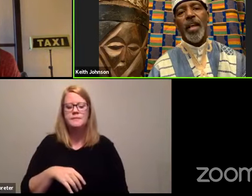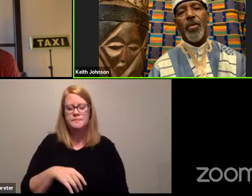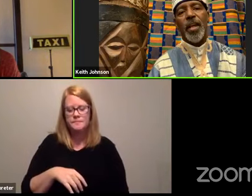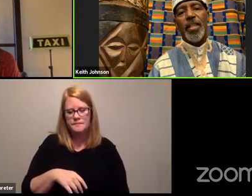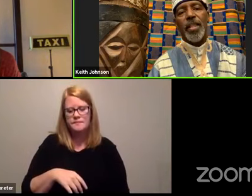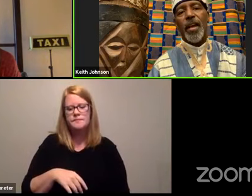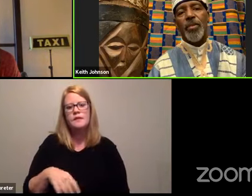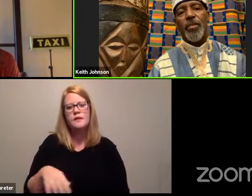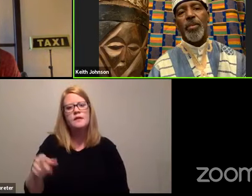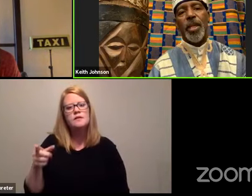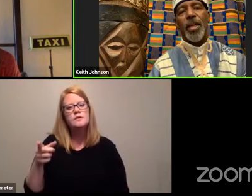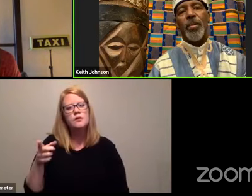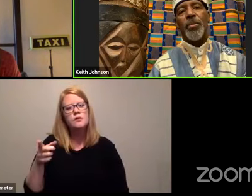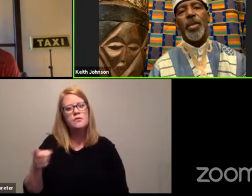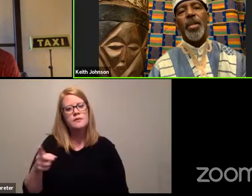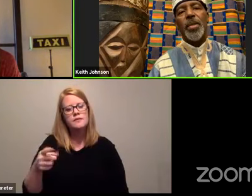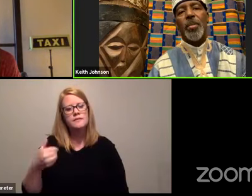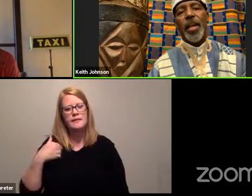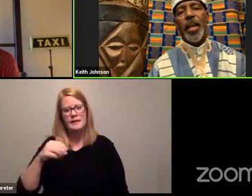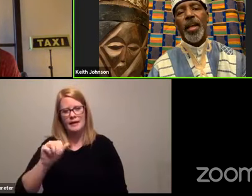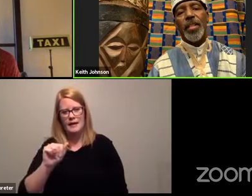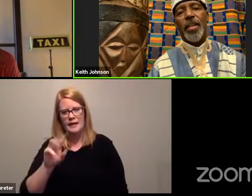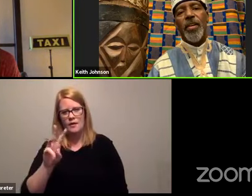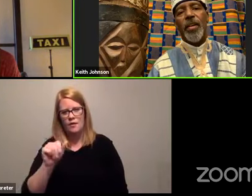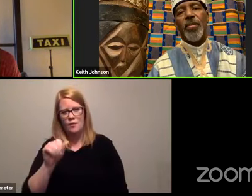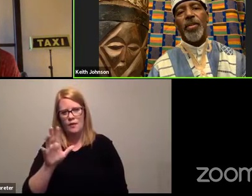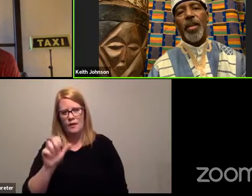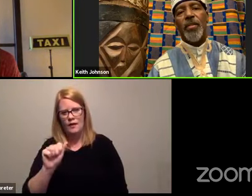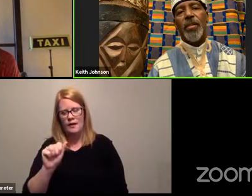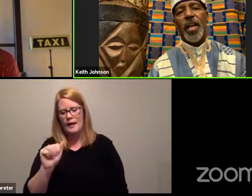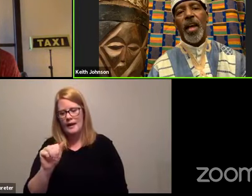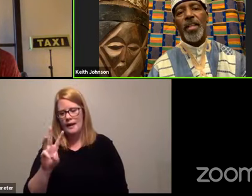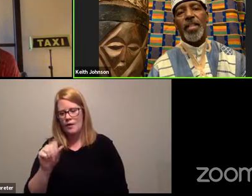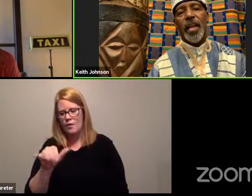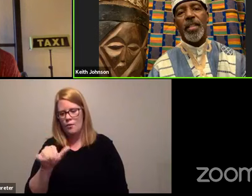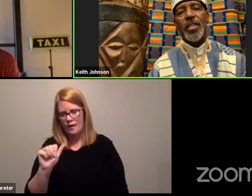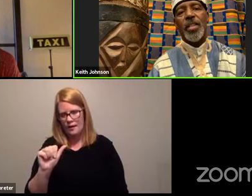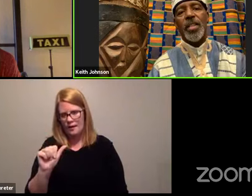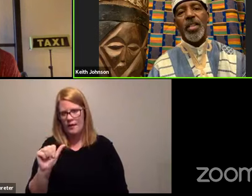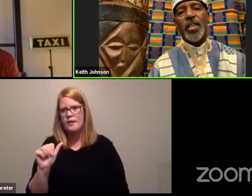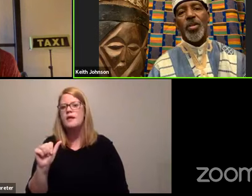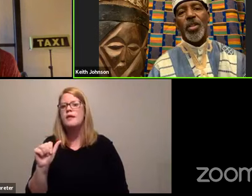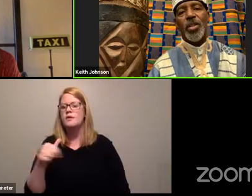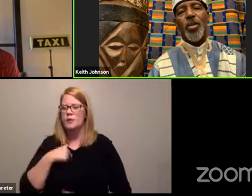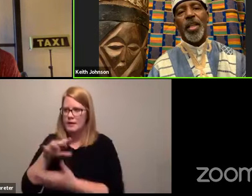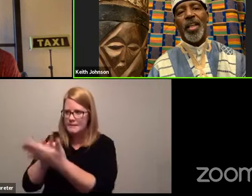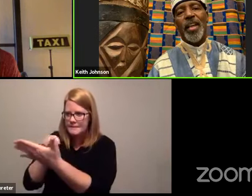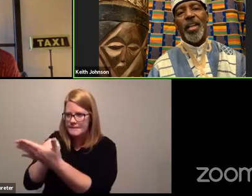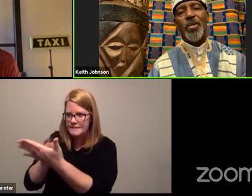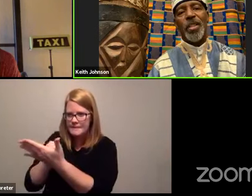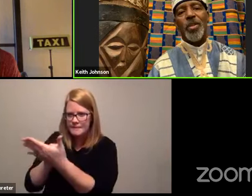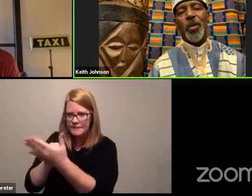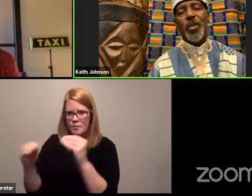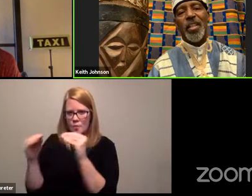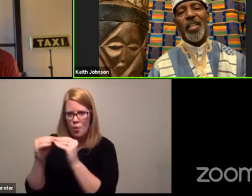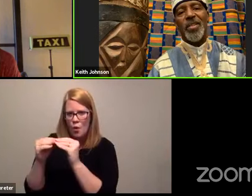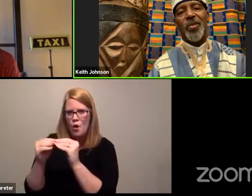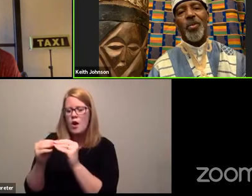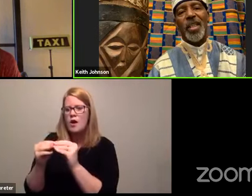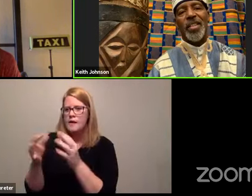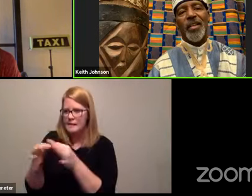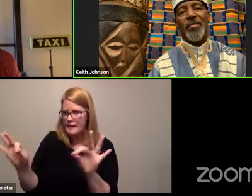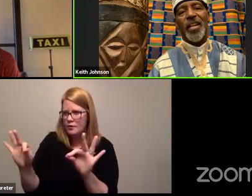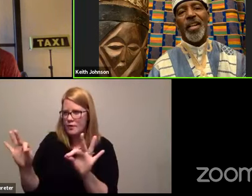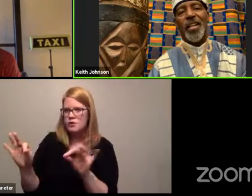learned the Ewe sound from him. But as I traveled, I realized that there were so many languages spoken